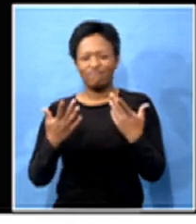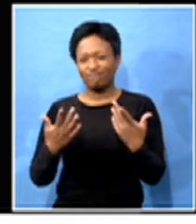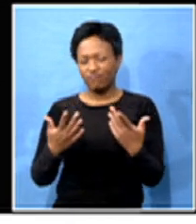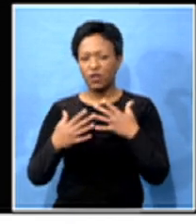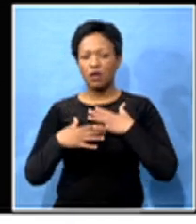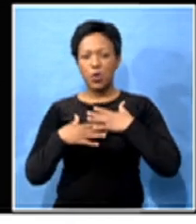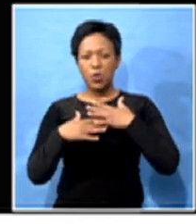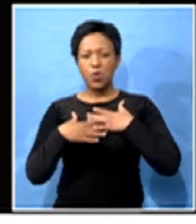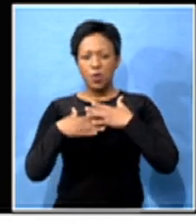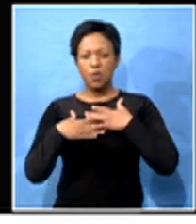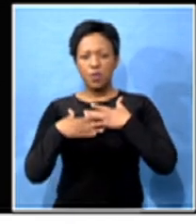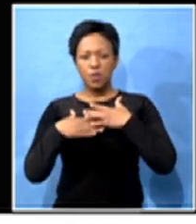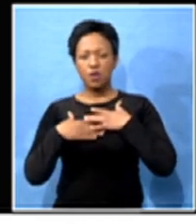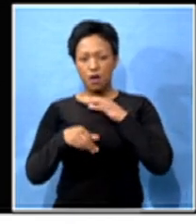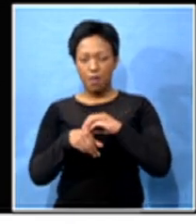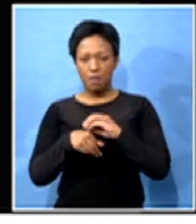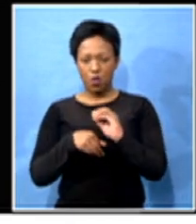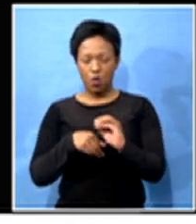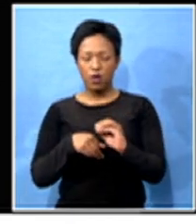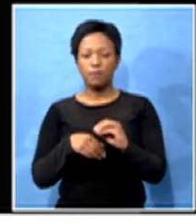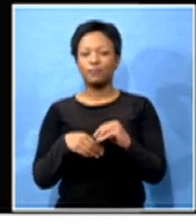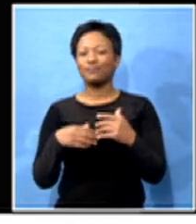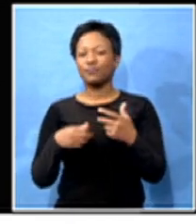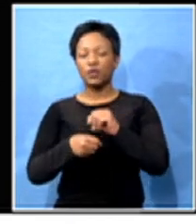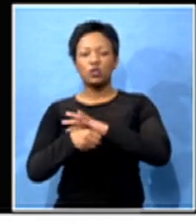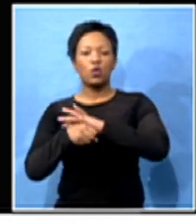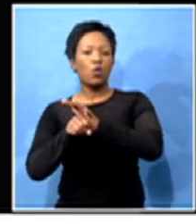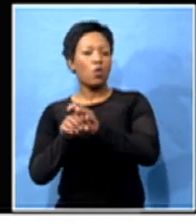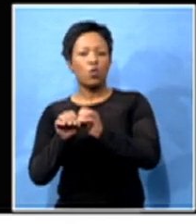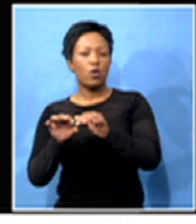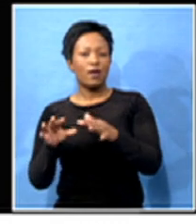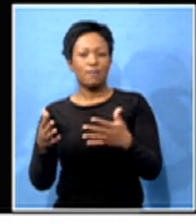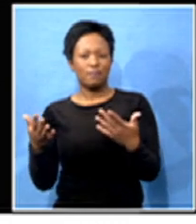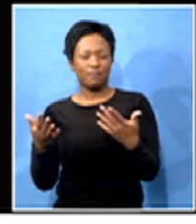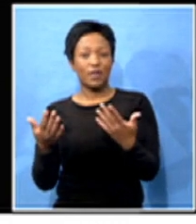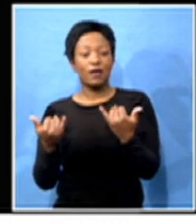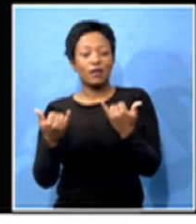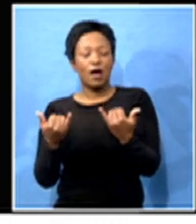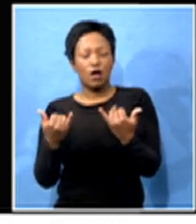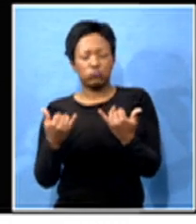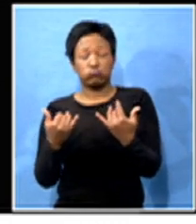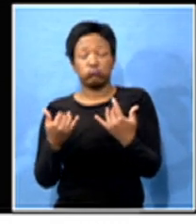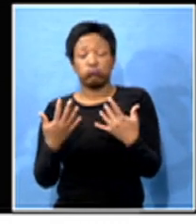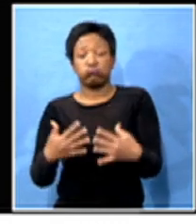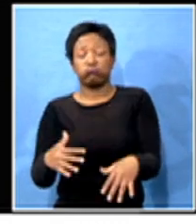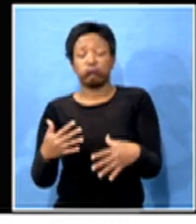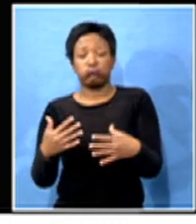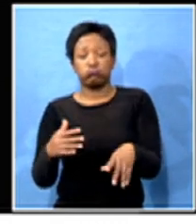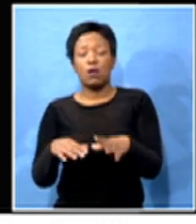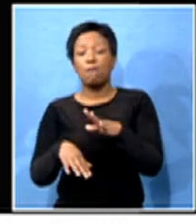breathing problems. So coronavirus has even made it more